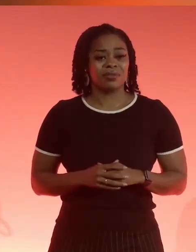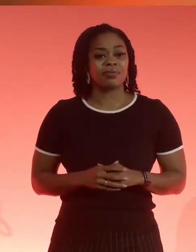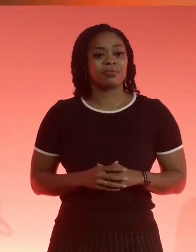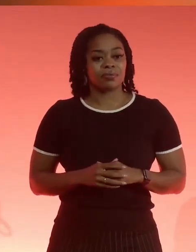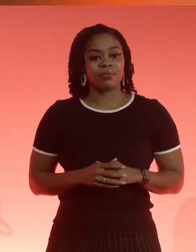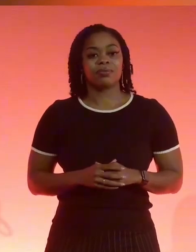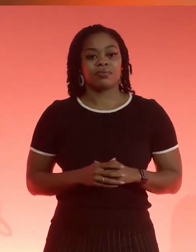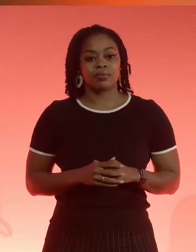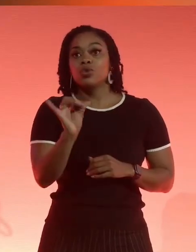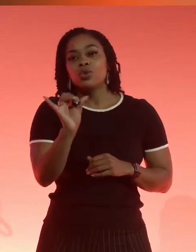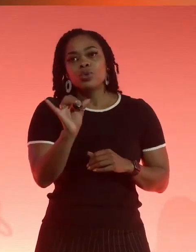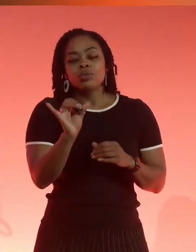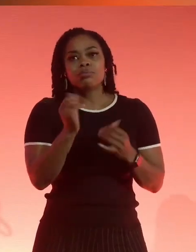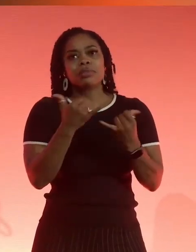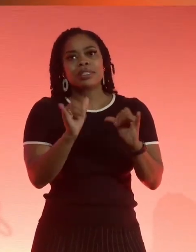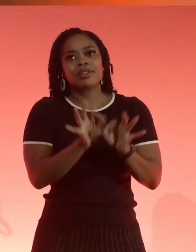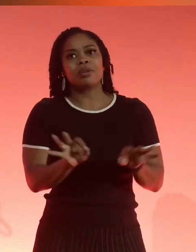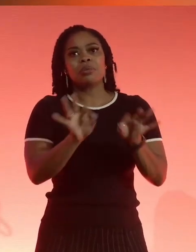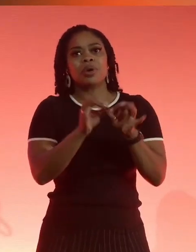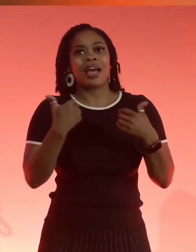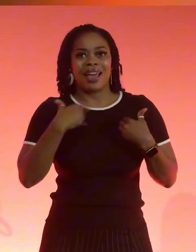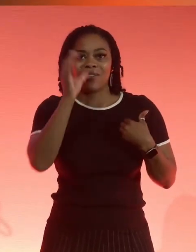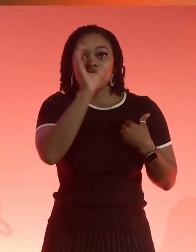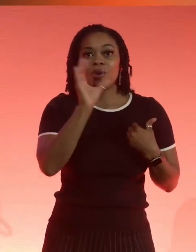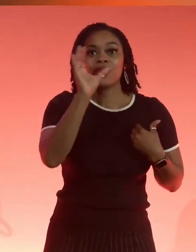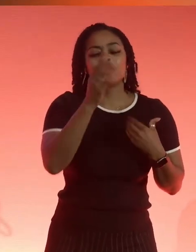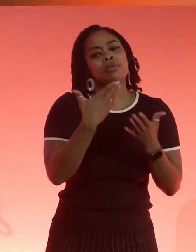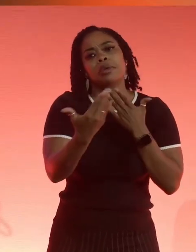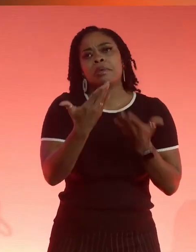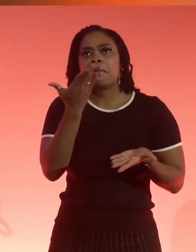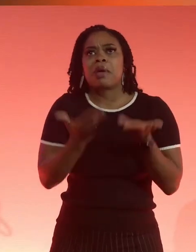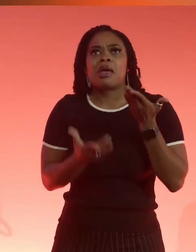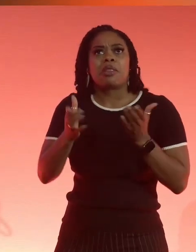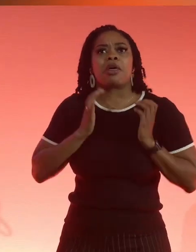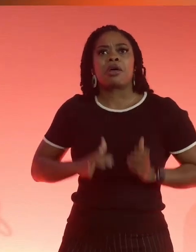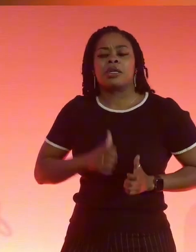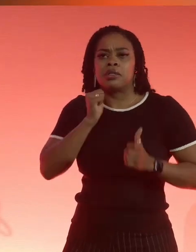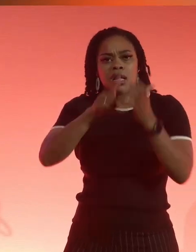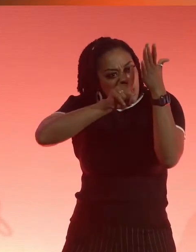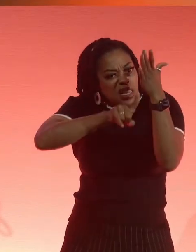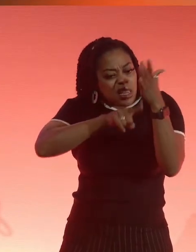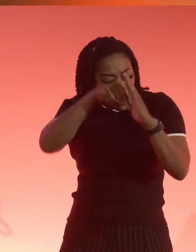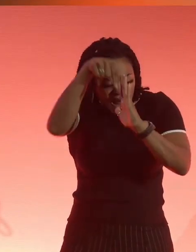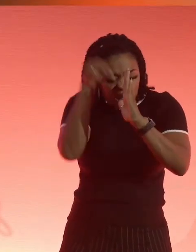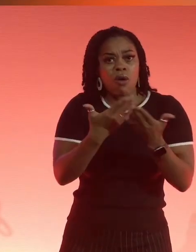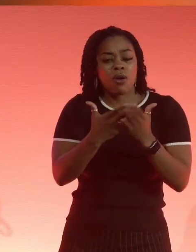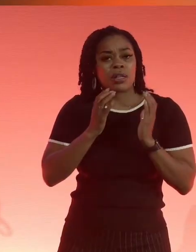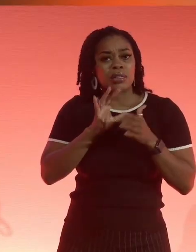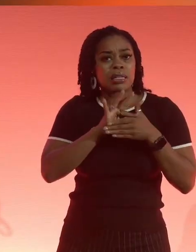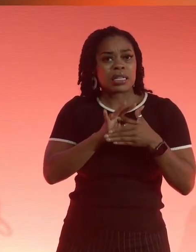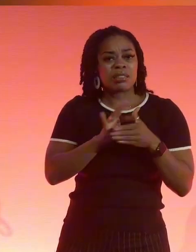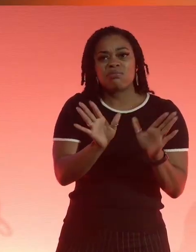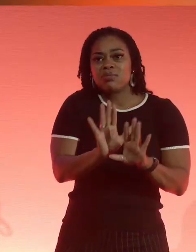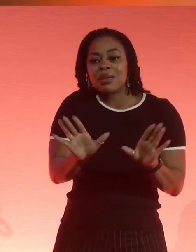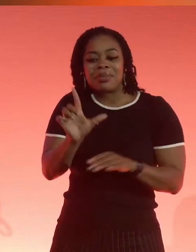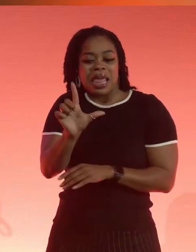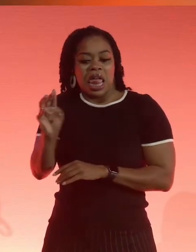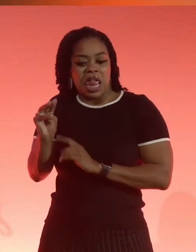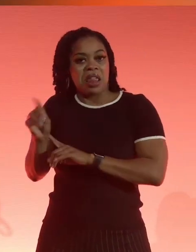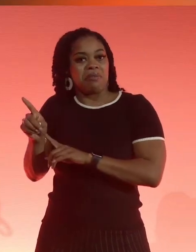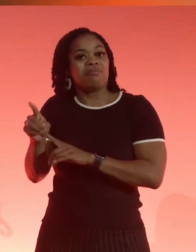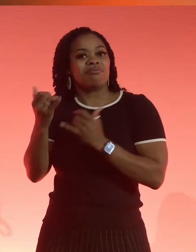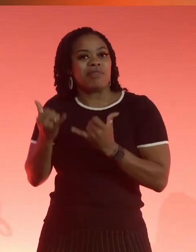still need search. Because even though your customers are not digging through all of your content, LLMs are reading